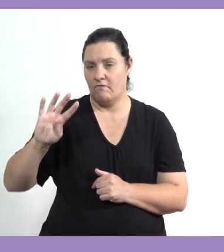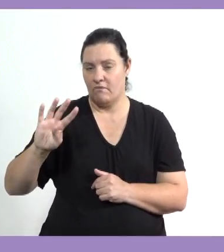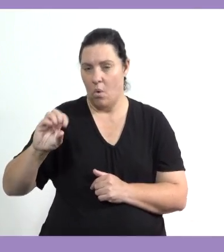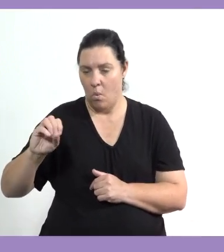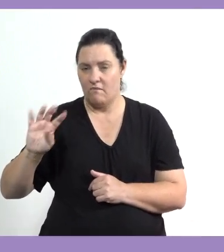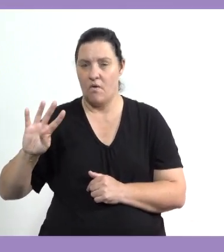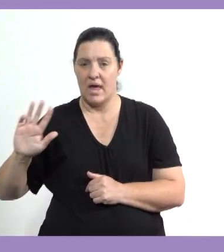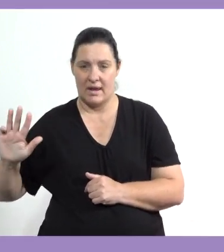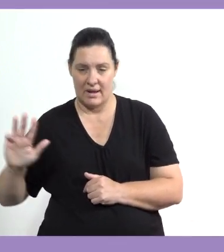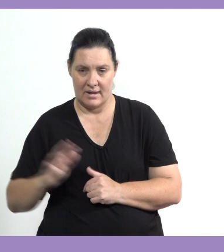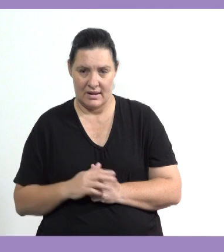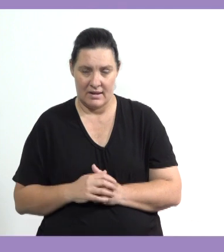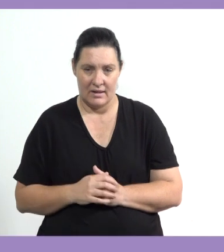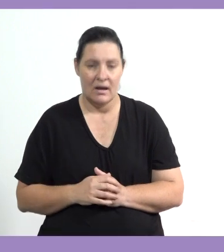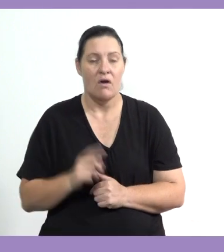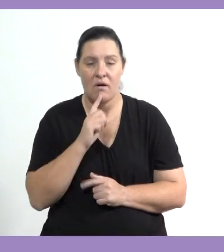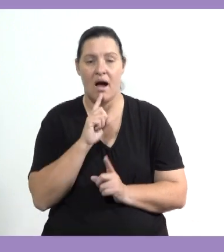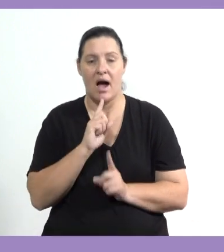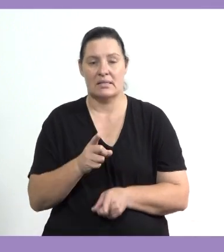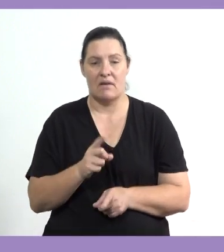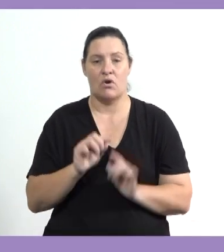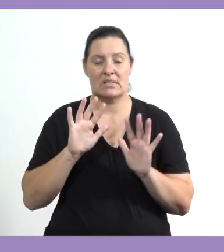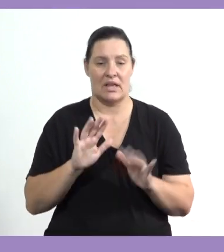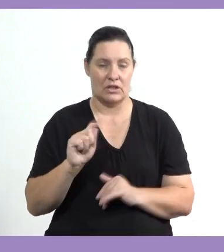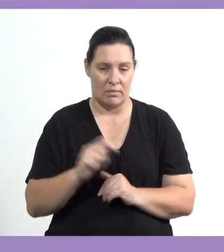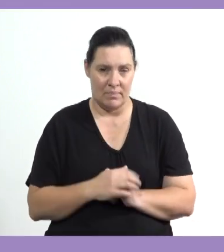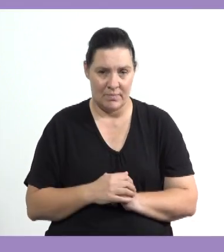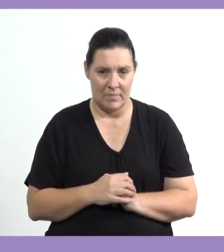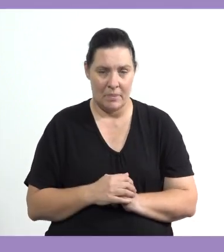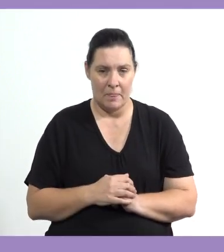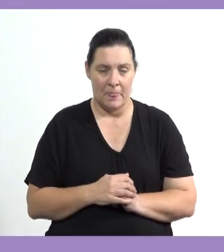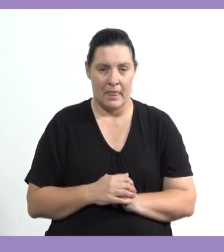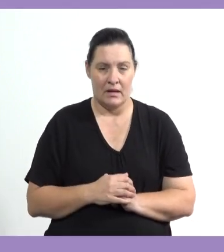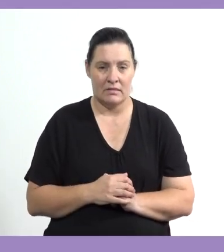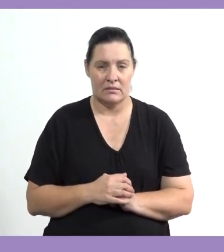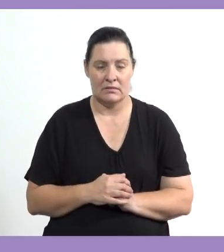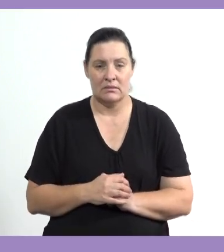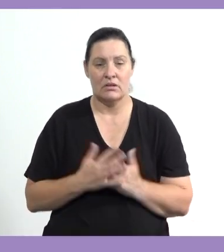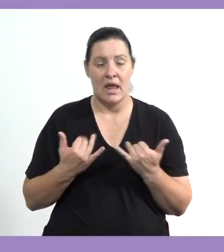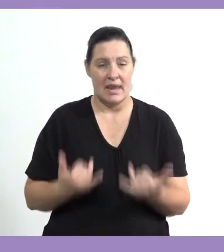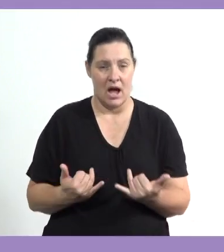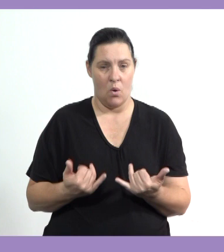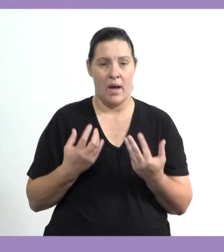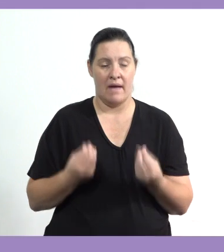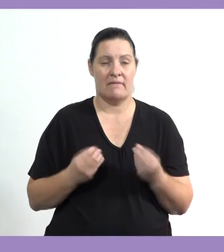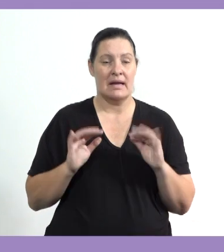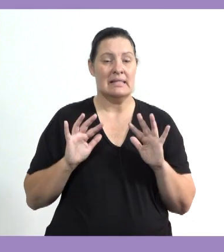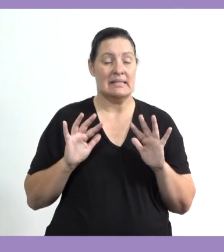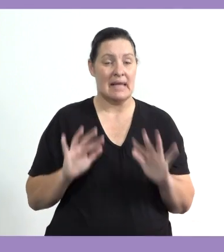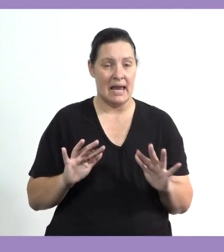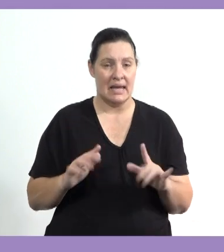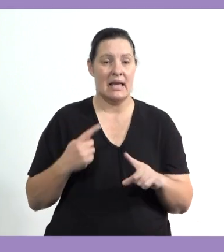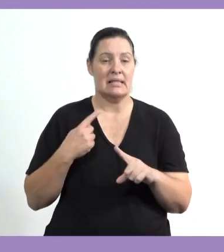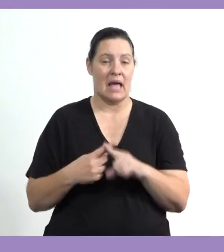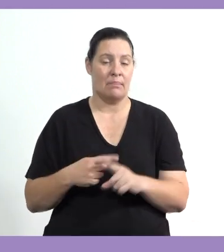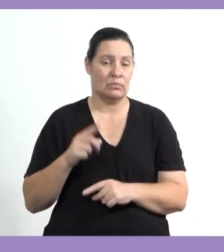59,049. And that is going to be the answer for the 10th term. Let's move on to the next one. Now we have 10